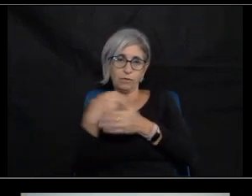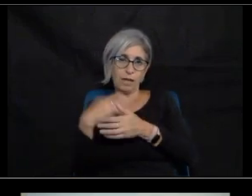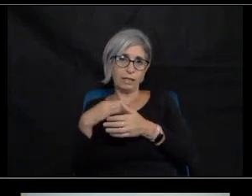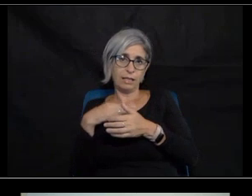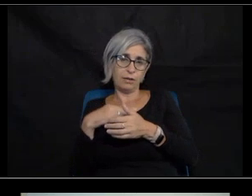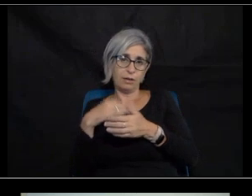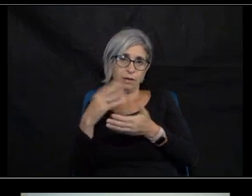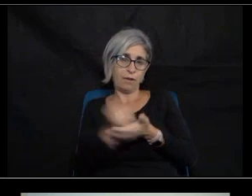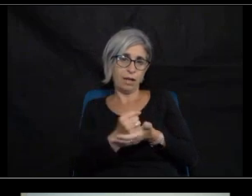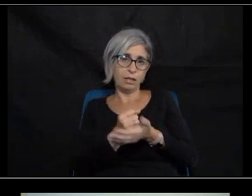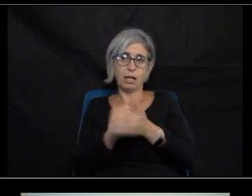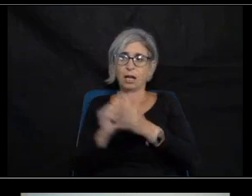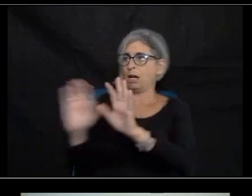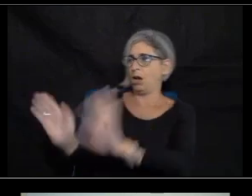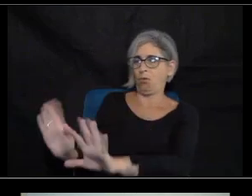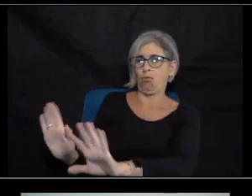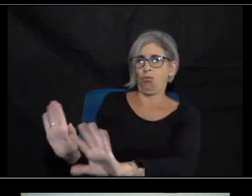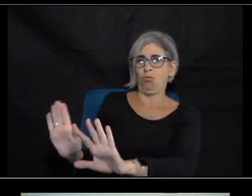fund? No.